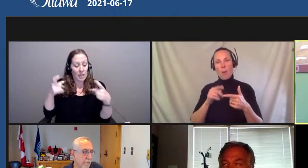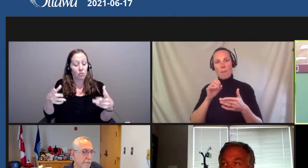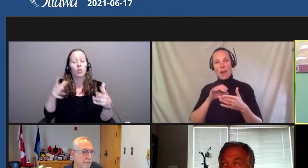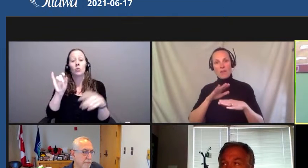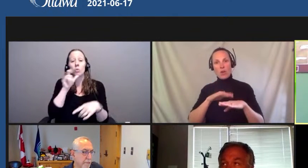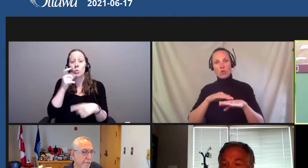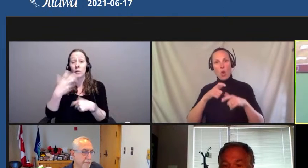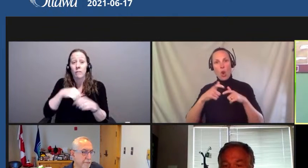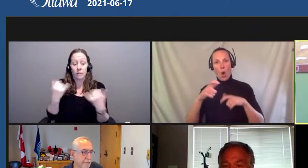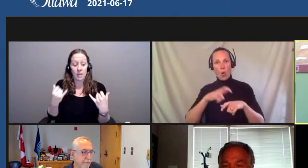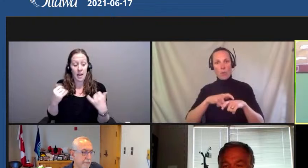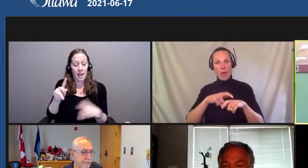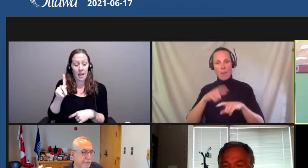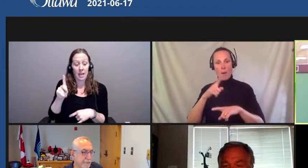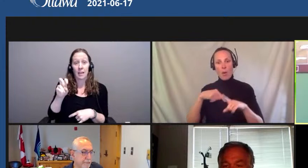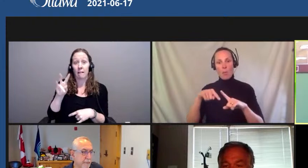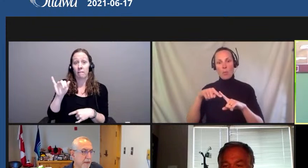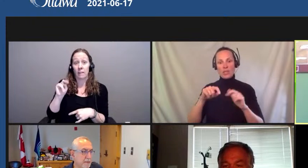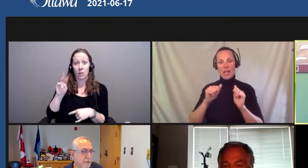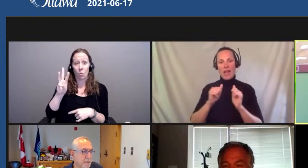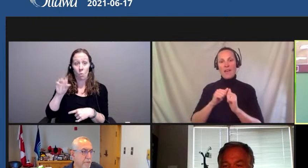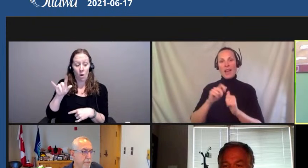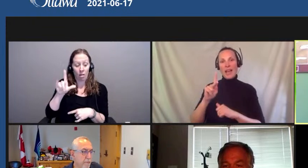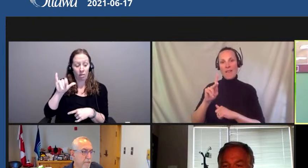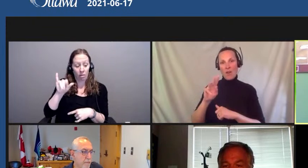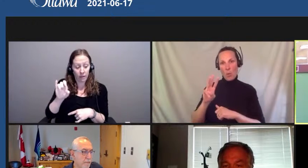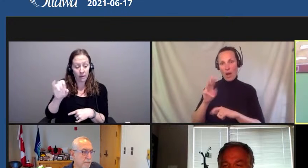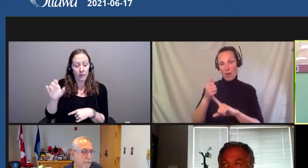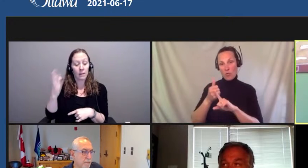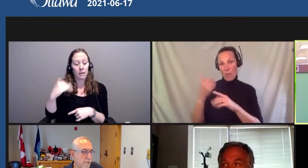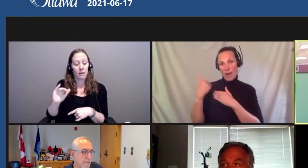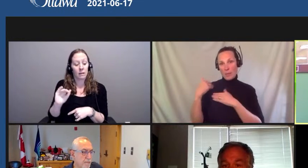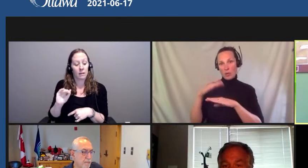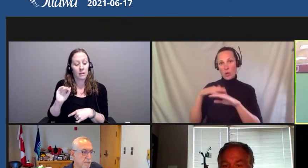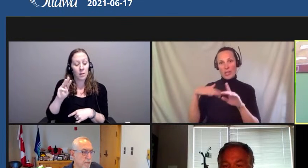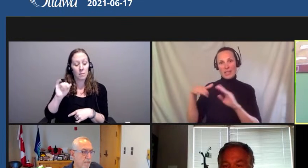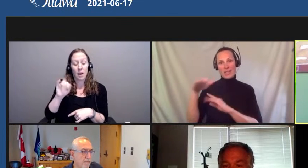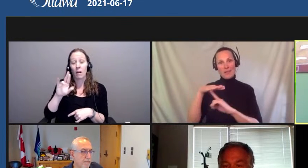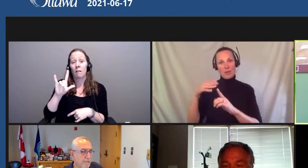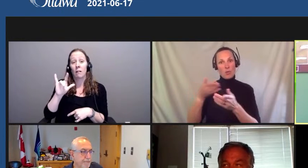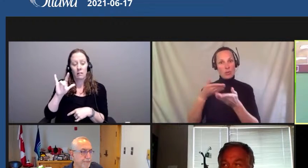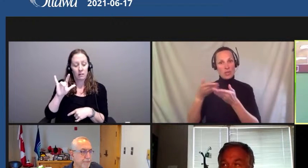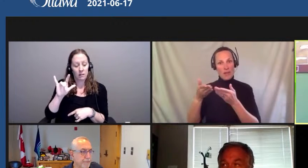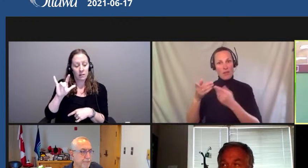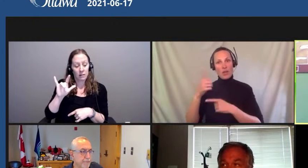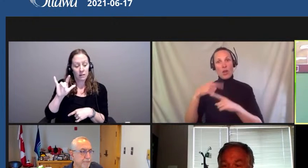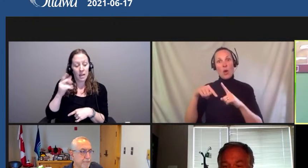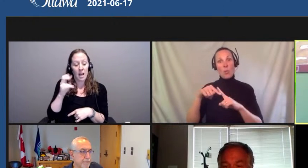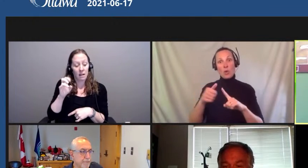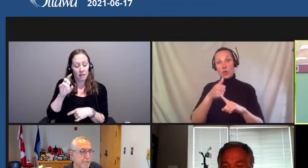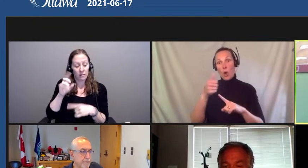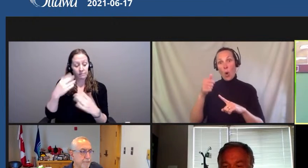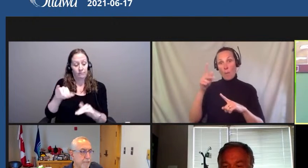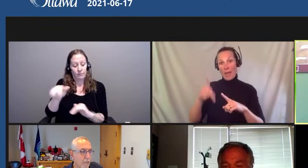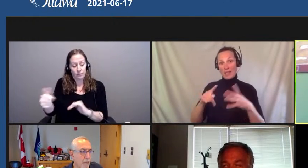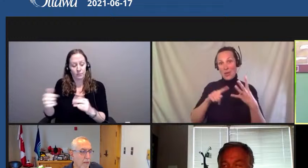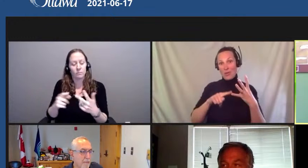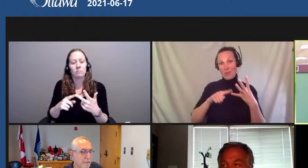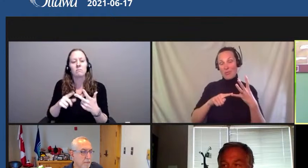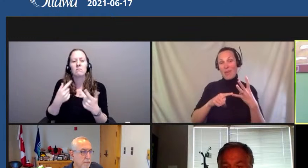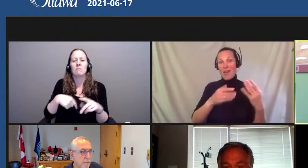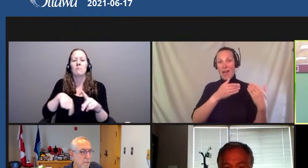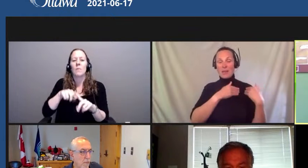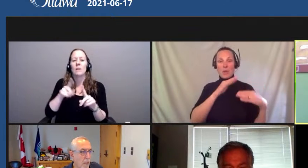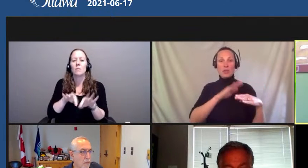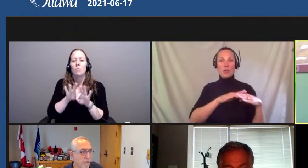Works Environmental Services, Andrea Gay-Farley, who is the Program Manager for Program Planning, and key members of the master plan's technical